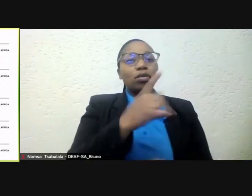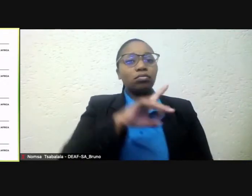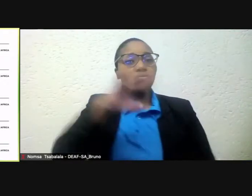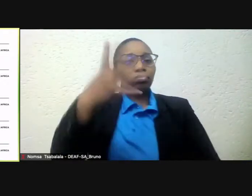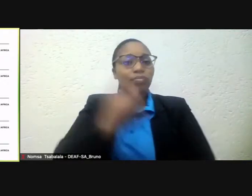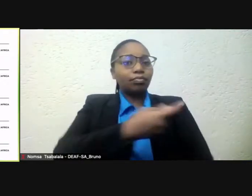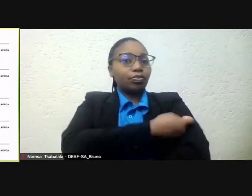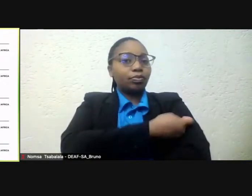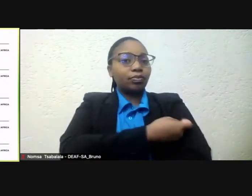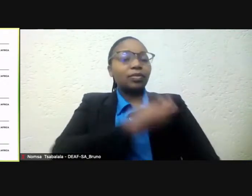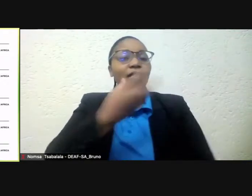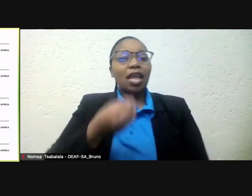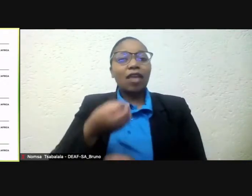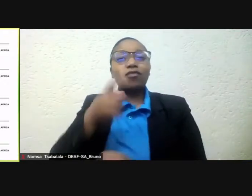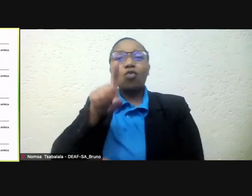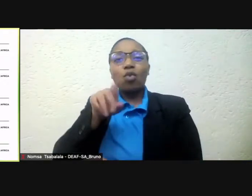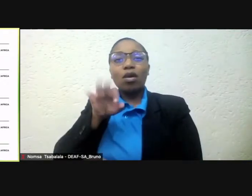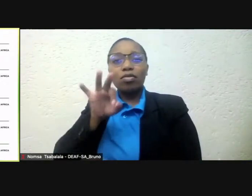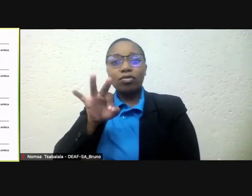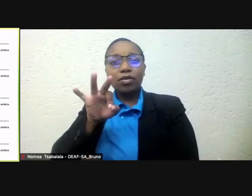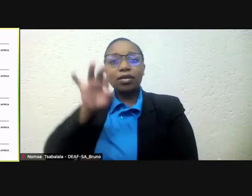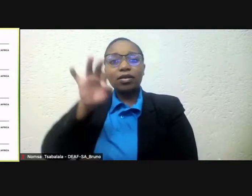million, which constitute